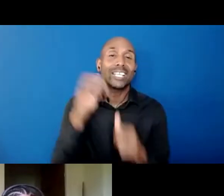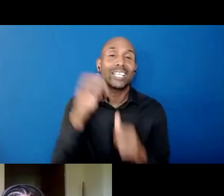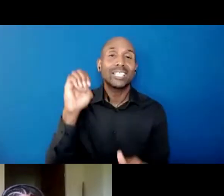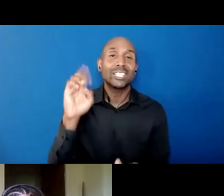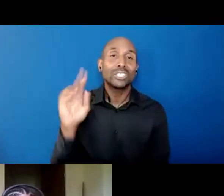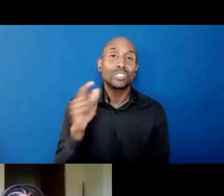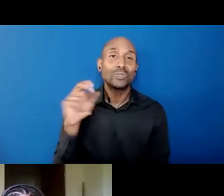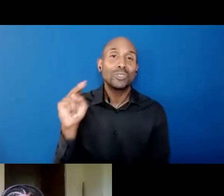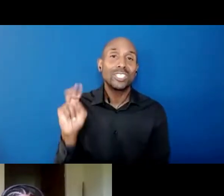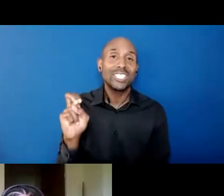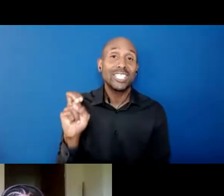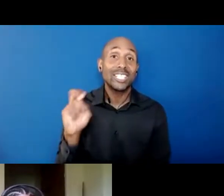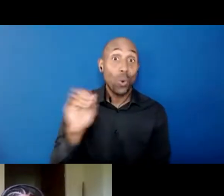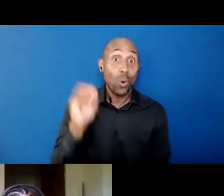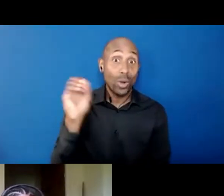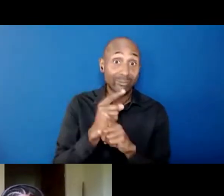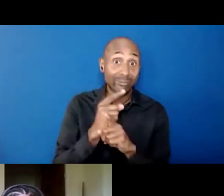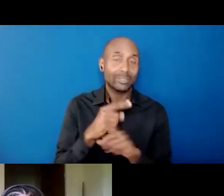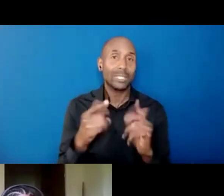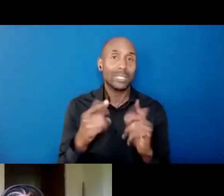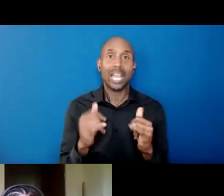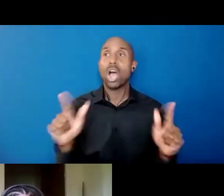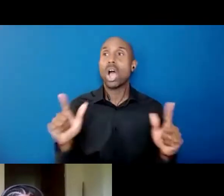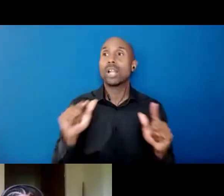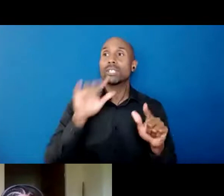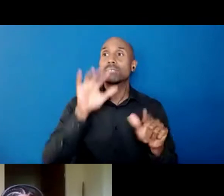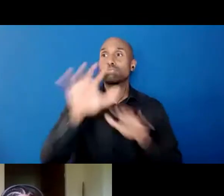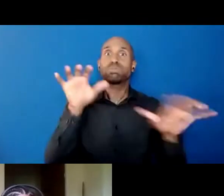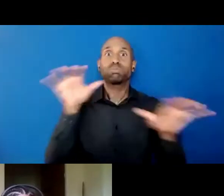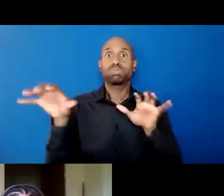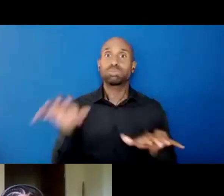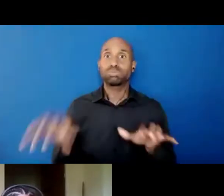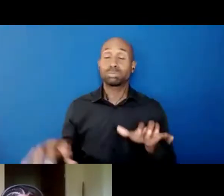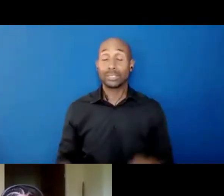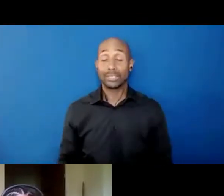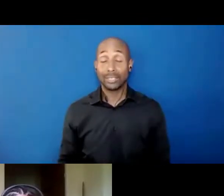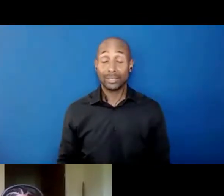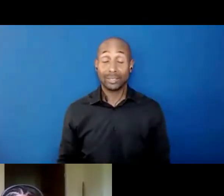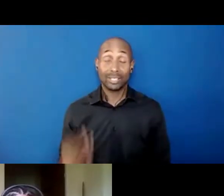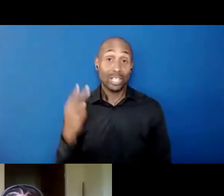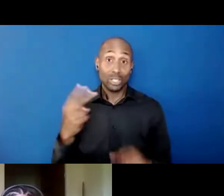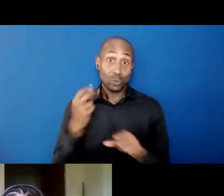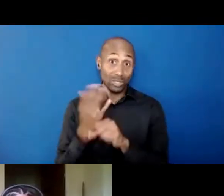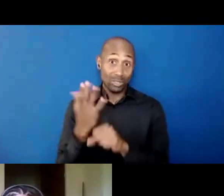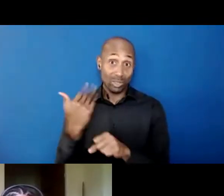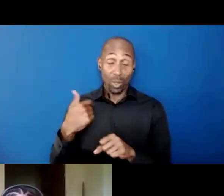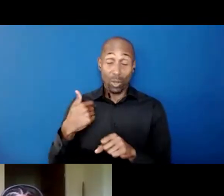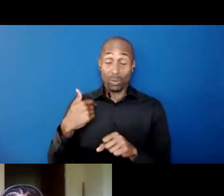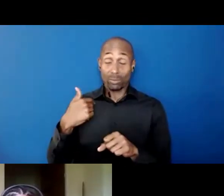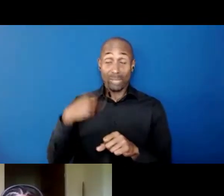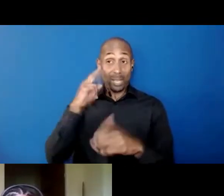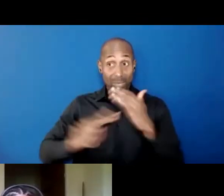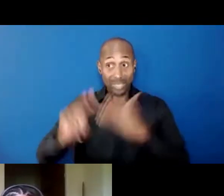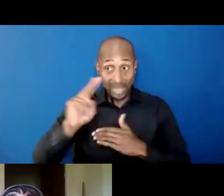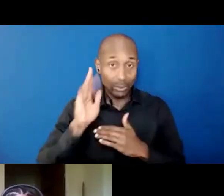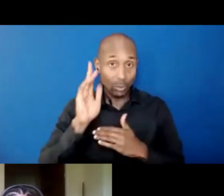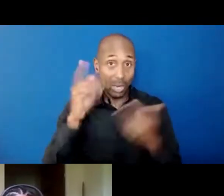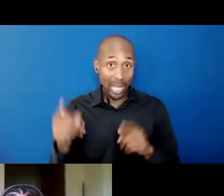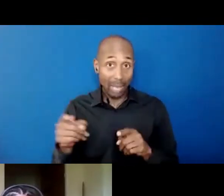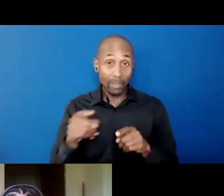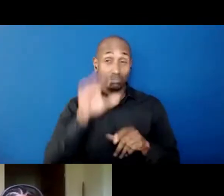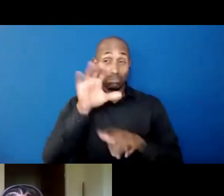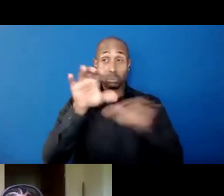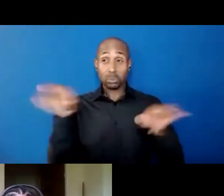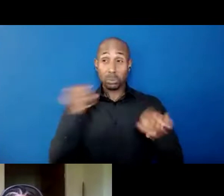we're now all dispersed, and I would have never guessed that 2 years ago. But I'm Monica Malhotra,